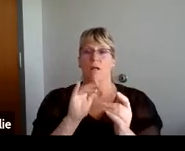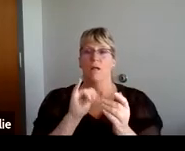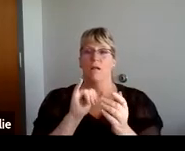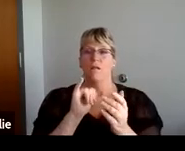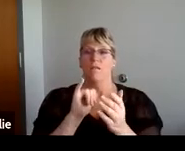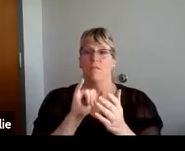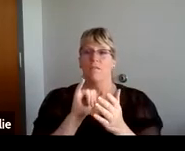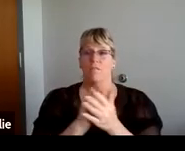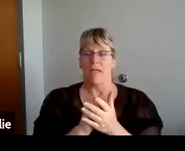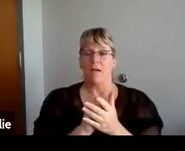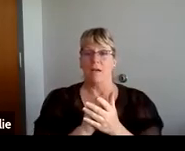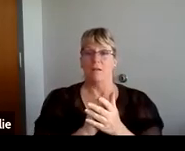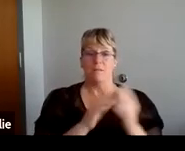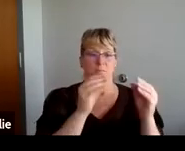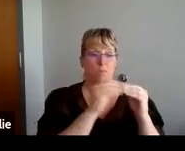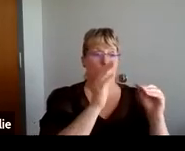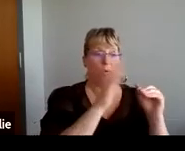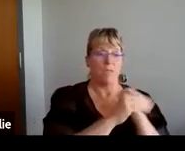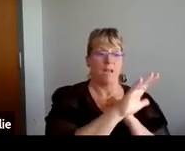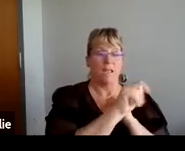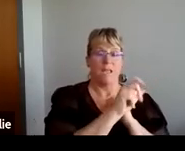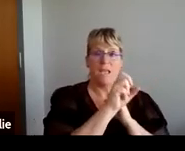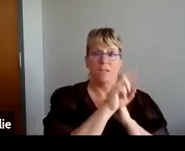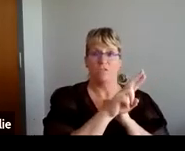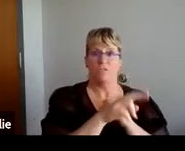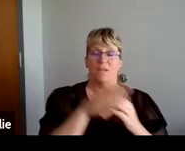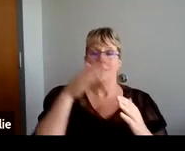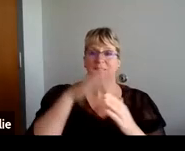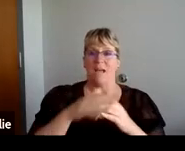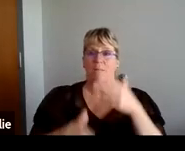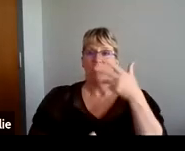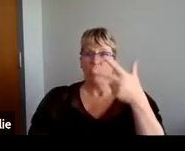rival cancer. It would be in our top 3